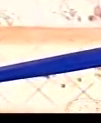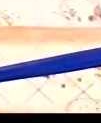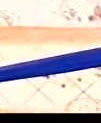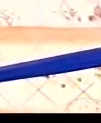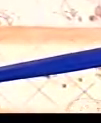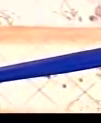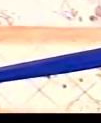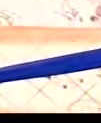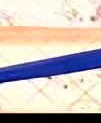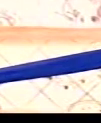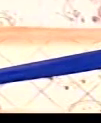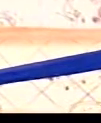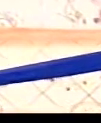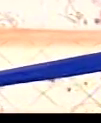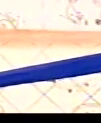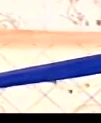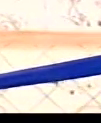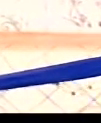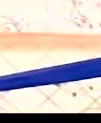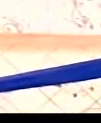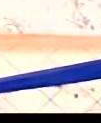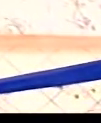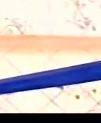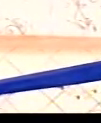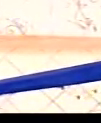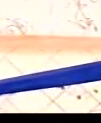on his name,